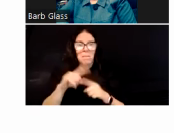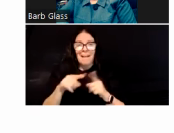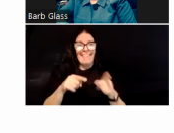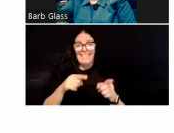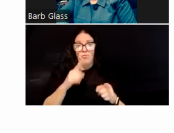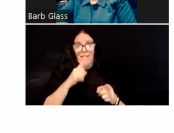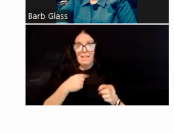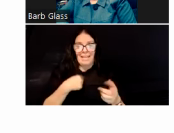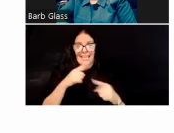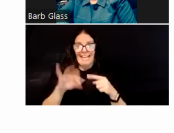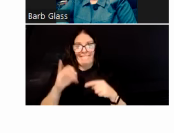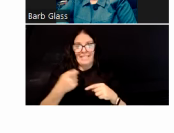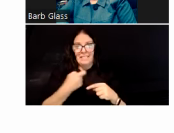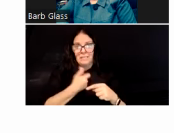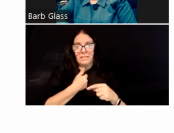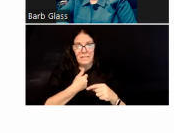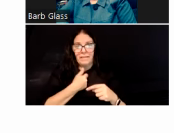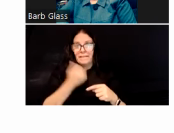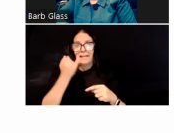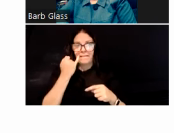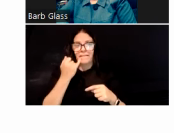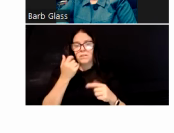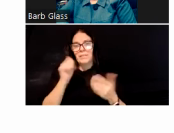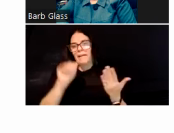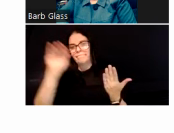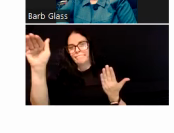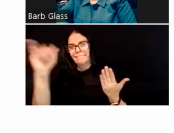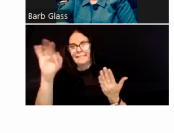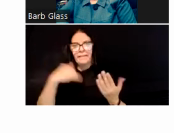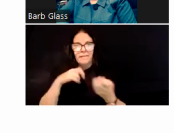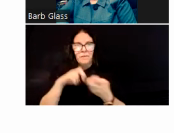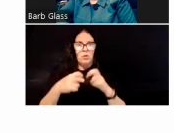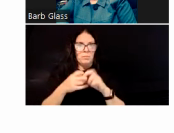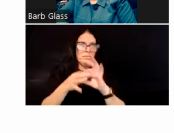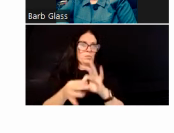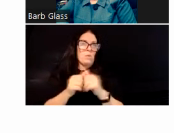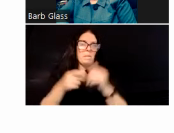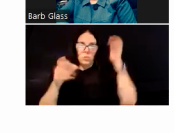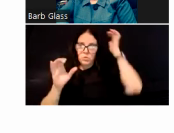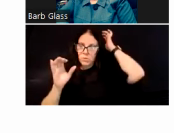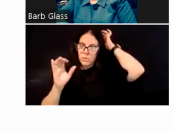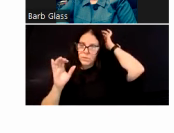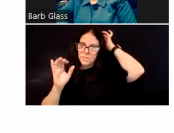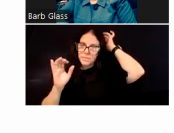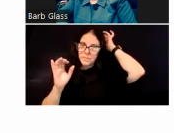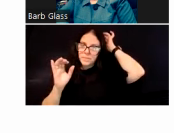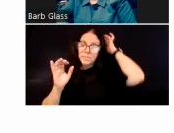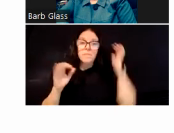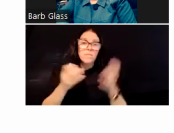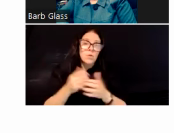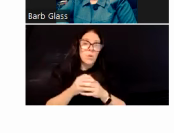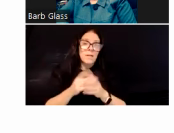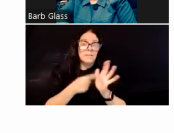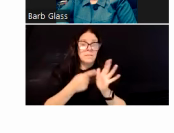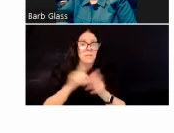fix on your own if you can escalate this if there's an issue with postal code. So in extreme cases where you